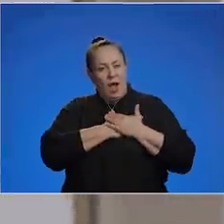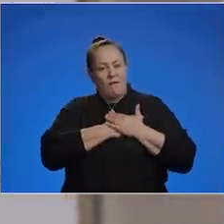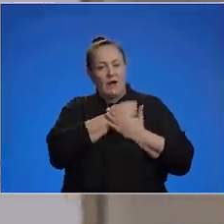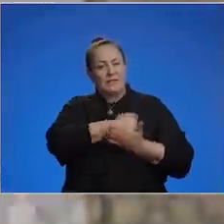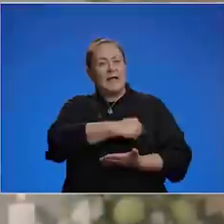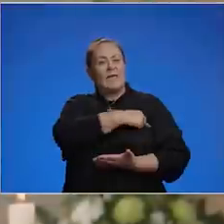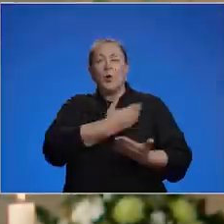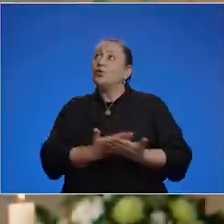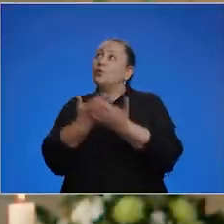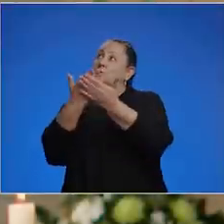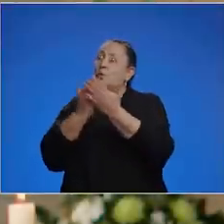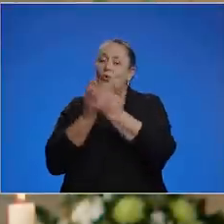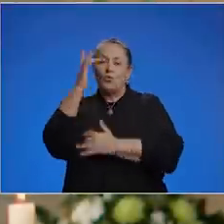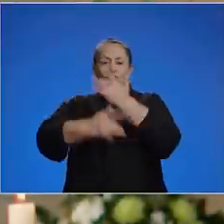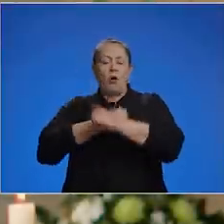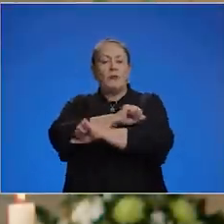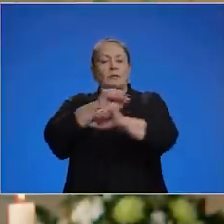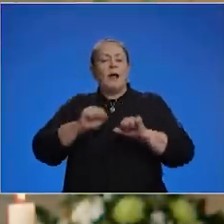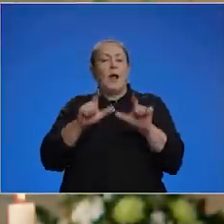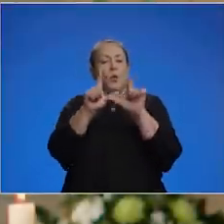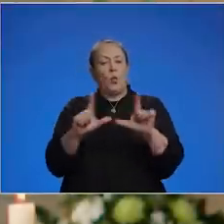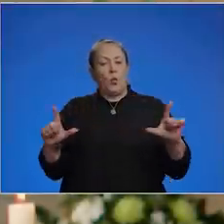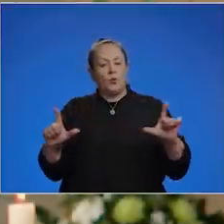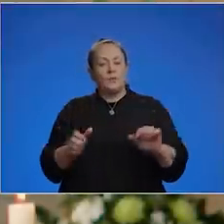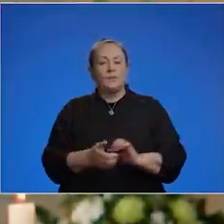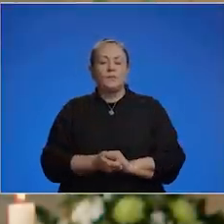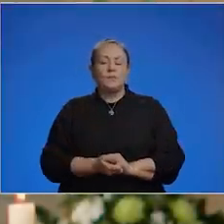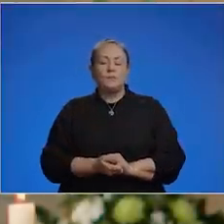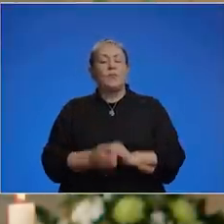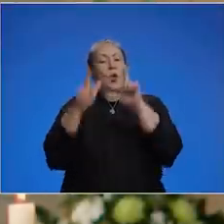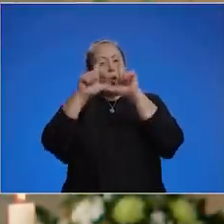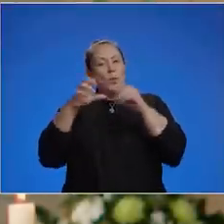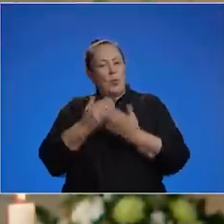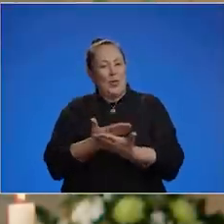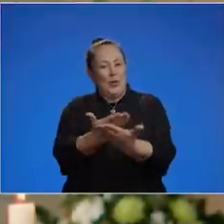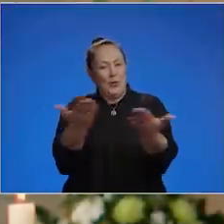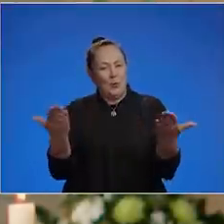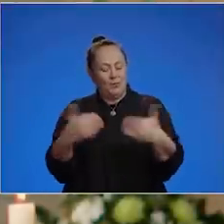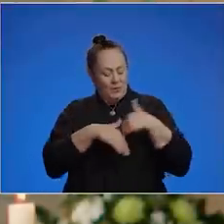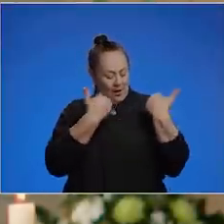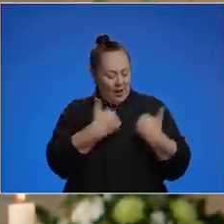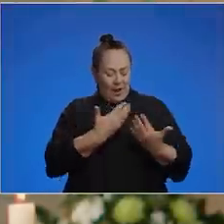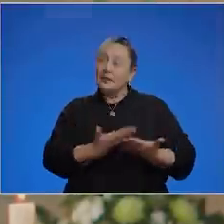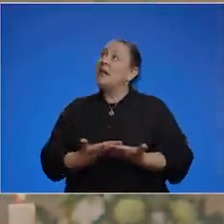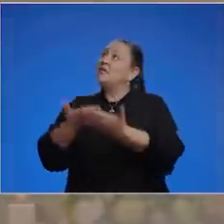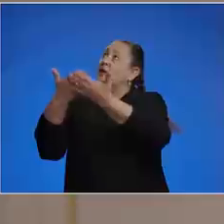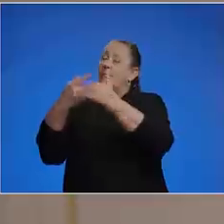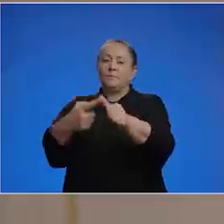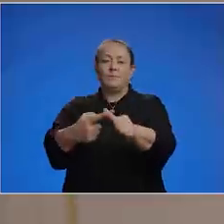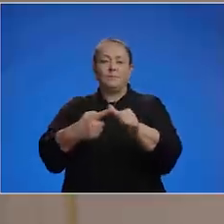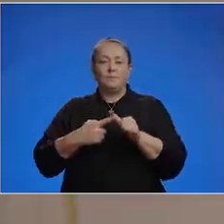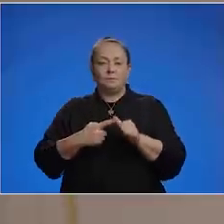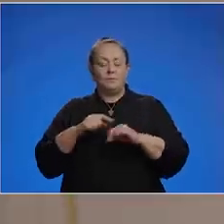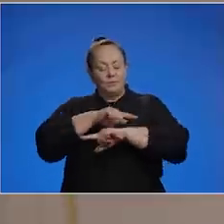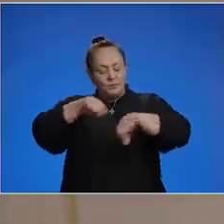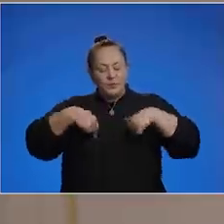with loving devotion through Christ our Lord. Amen. The Lord be with you. And with your spirit. Lift up your